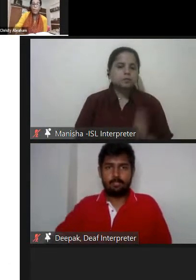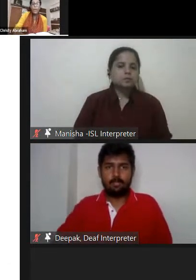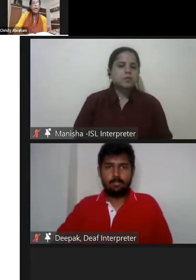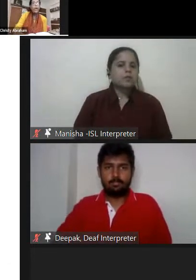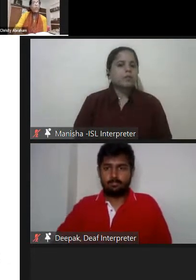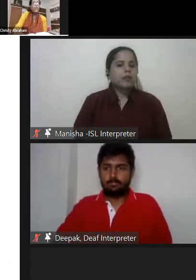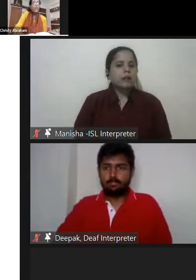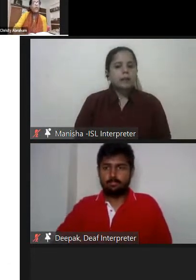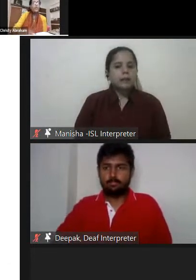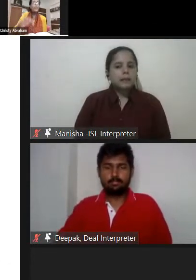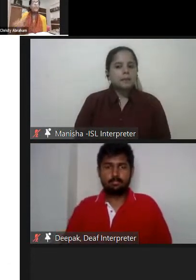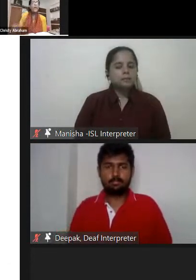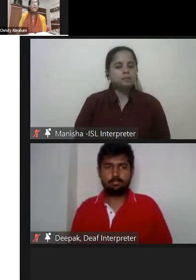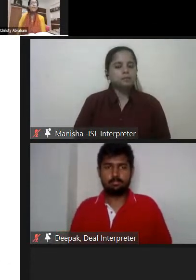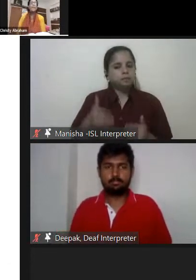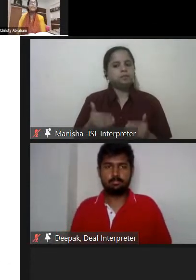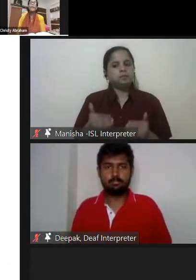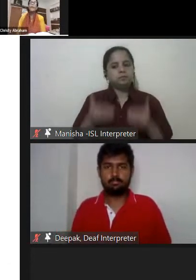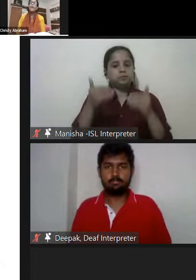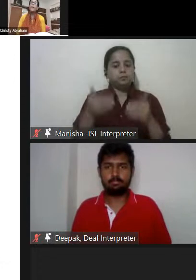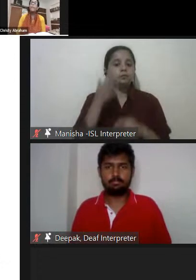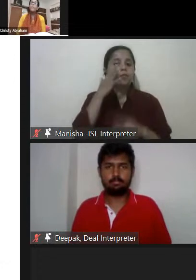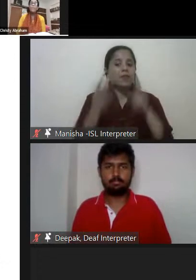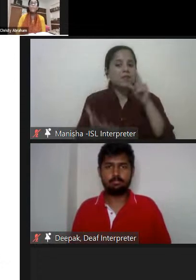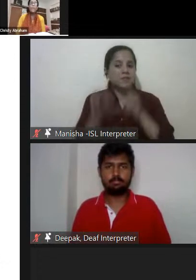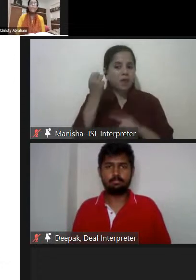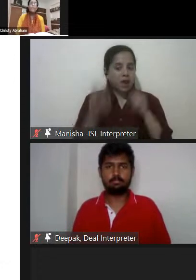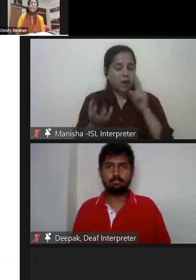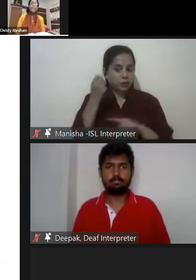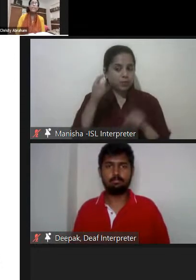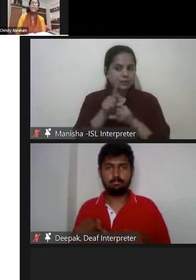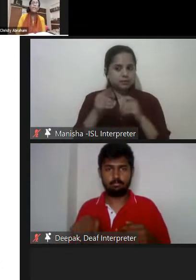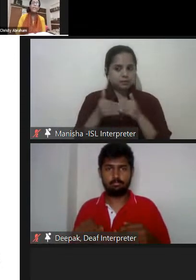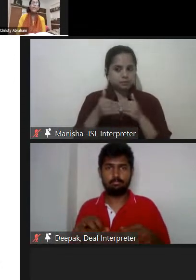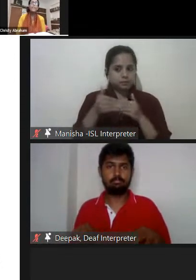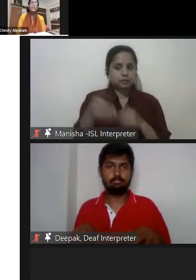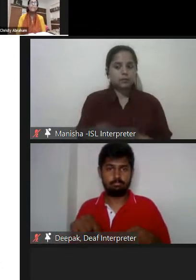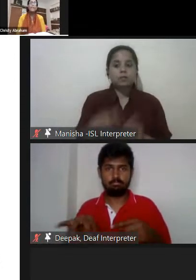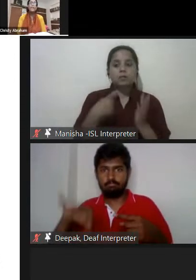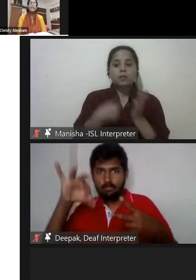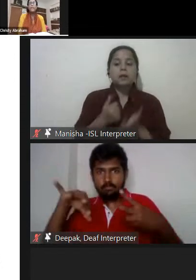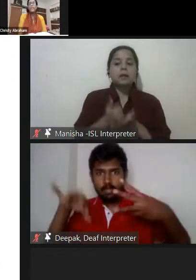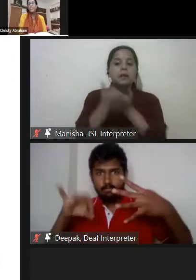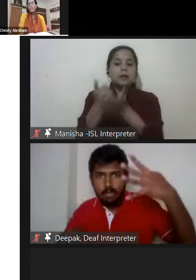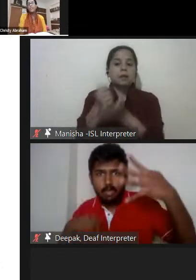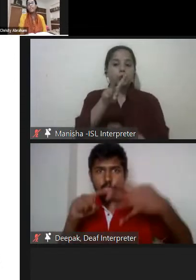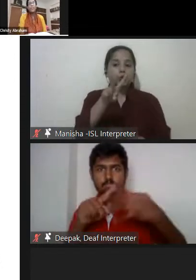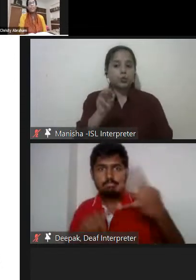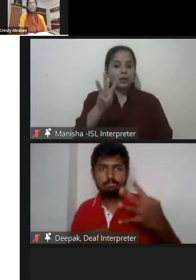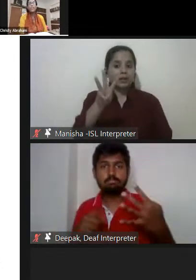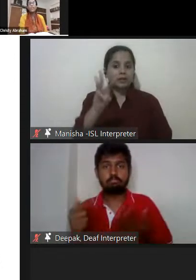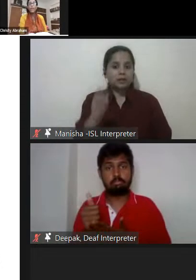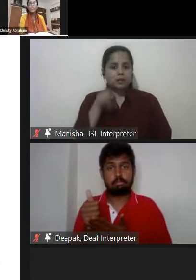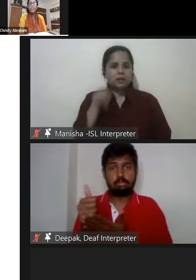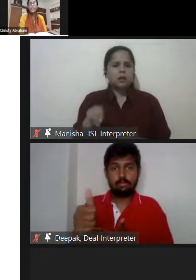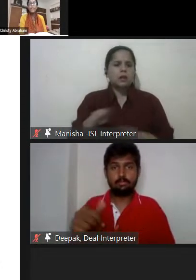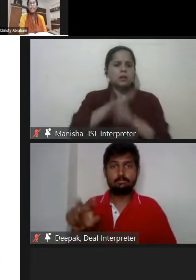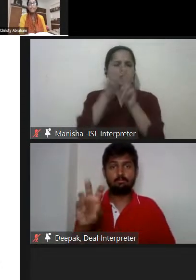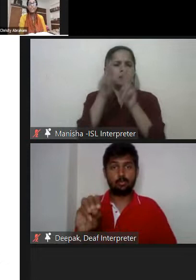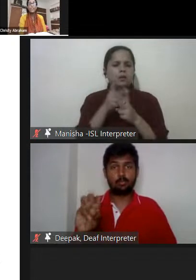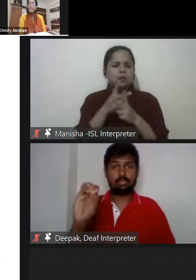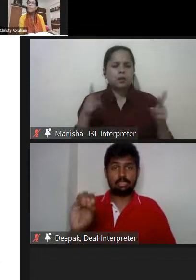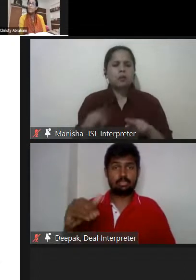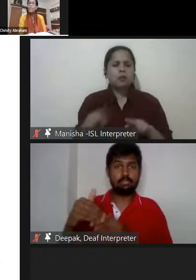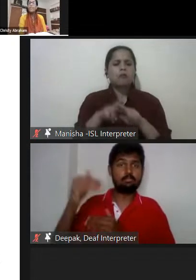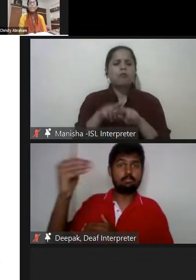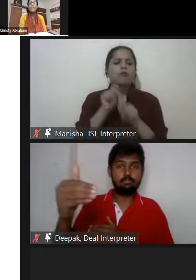Yeah. Moving on to the findings, Rehab 2030 uses the International Classification of Functioning